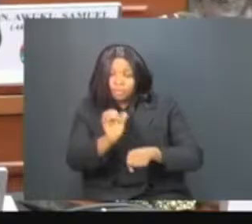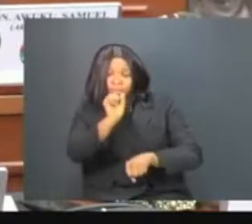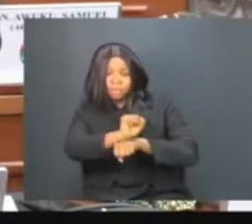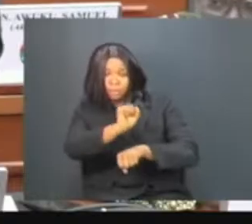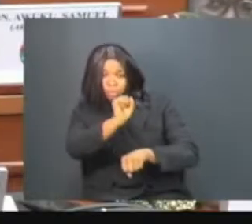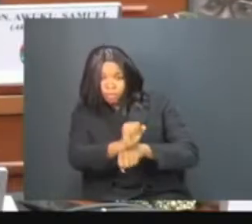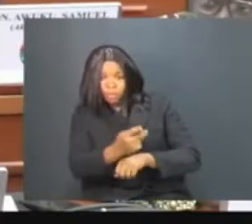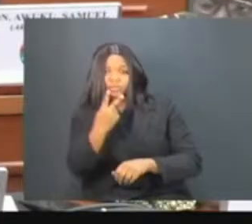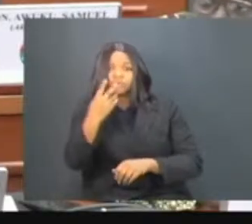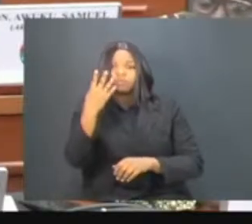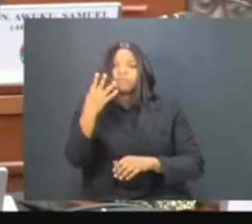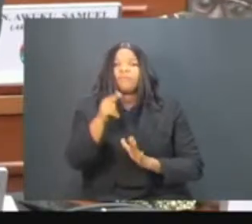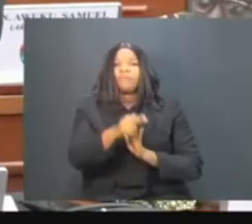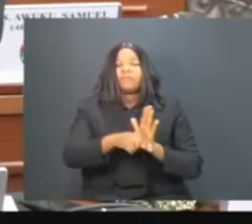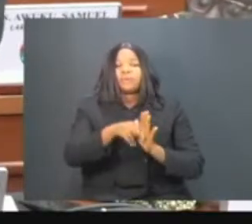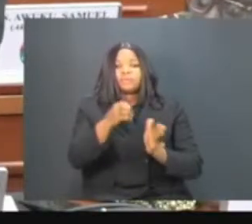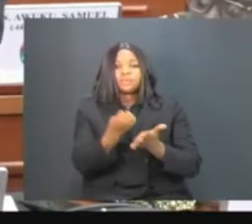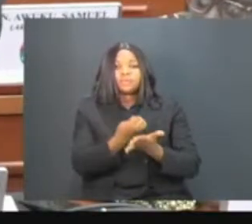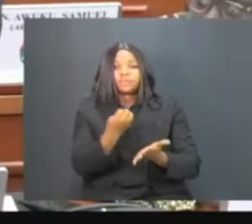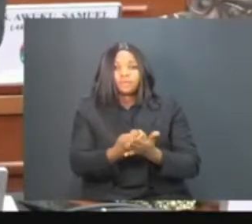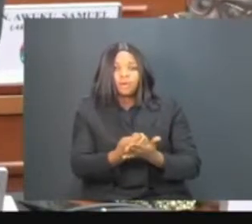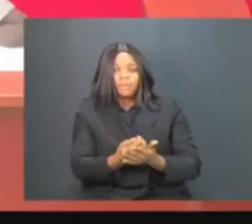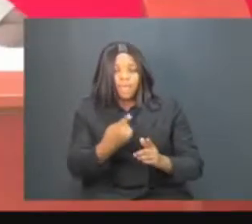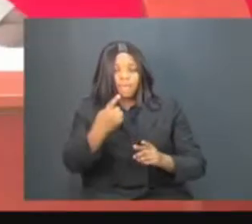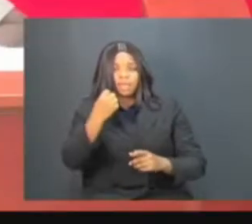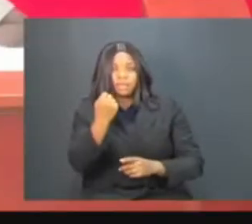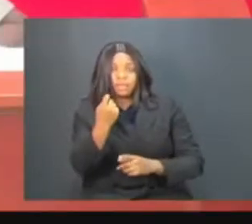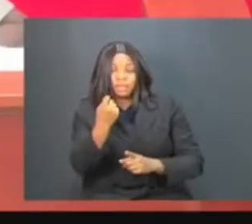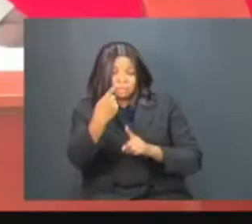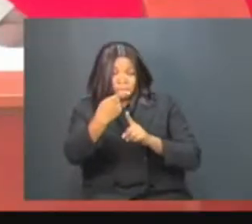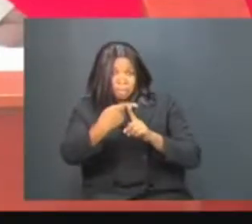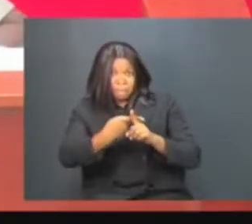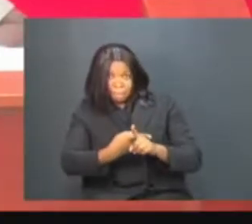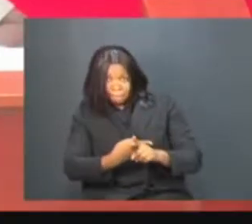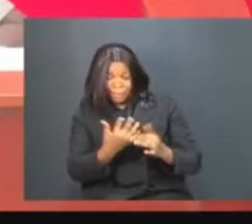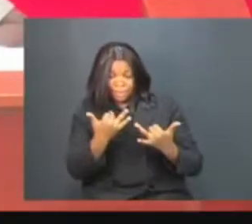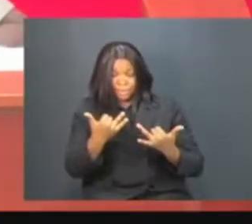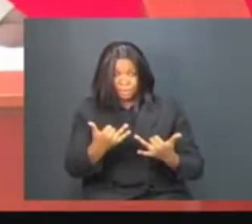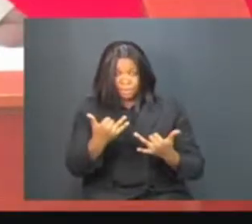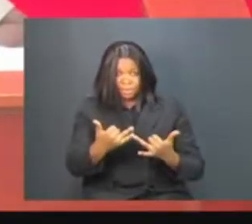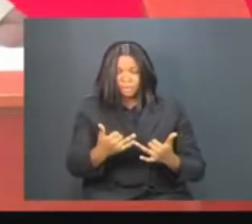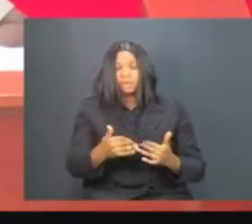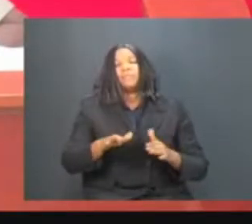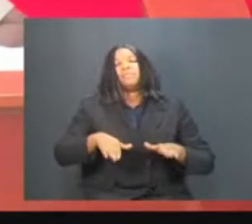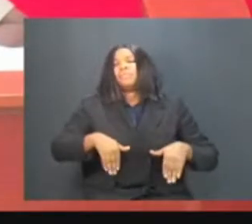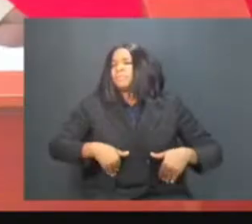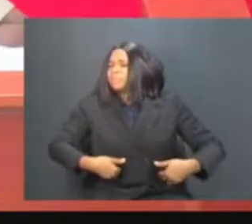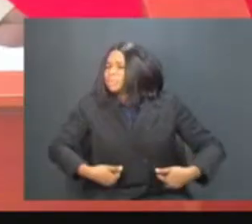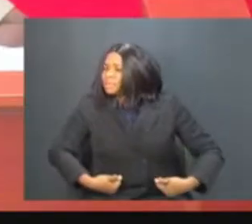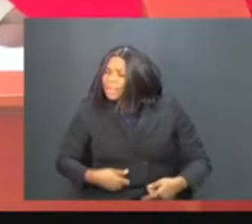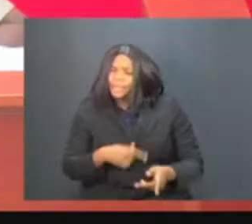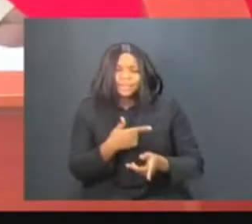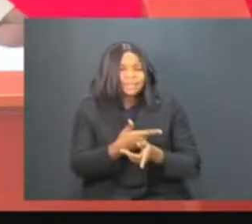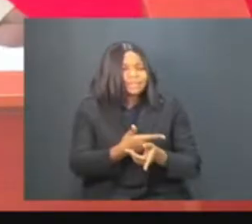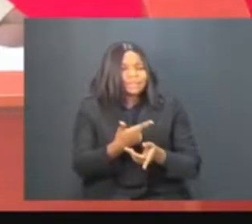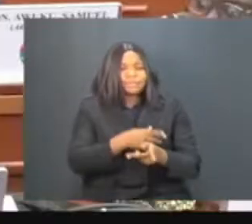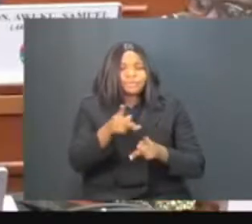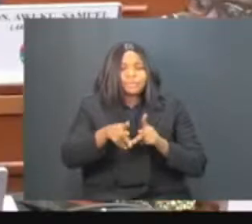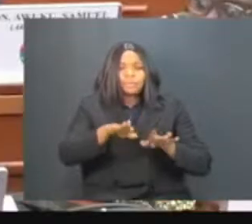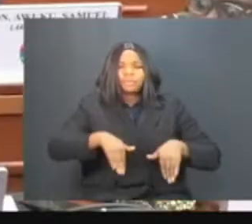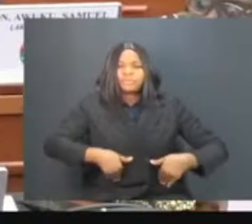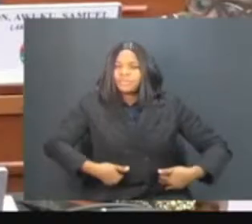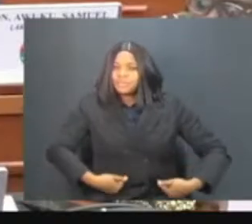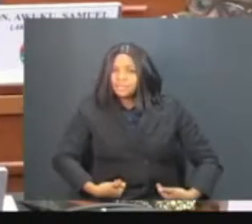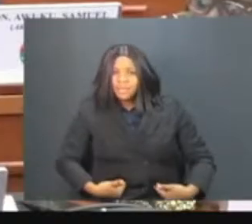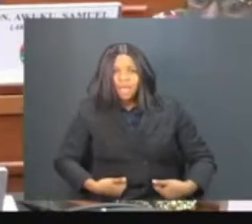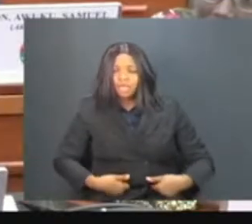them 133. 11 months down the road, you have failed to deliver. Ghanaians are tired of talk. They want action. Implement it and implement